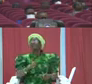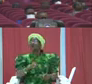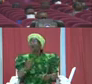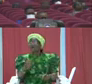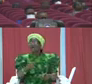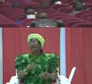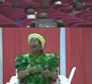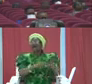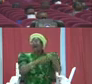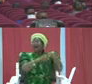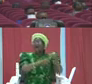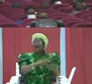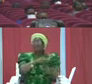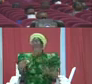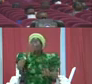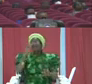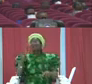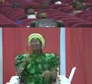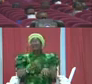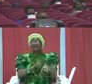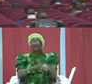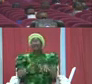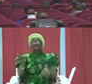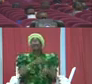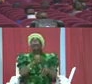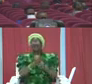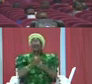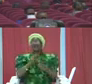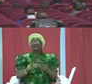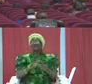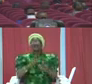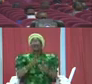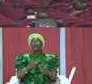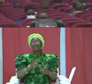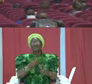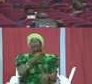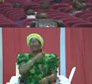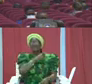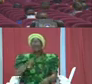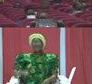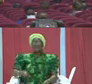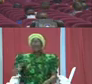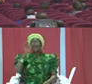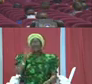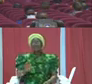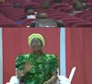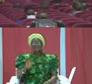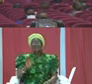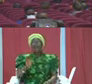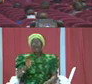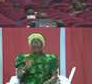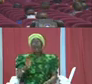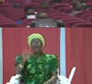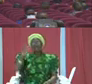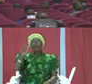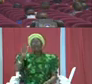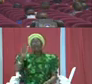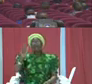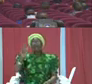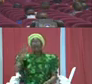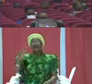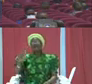By the time you get to 1 Kings chapter 21, from verse 17 to 24, 1 Kings 21, 17